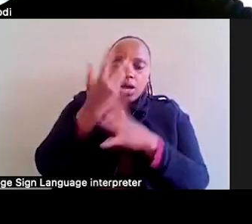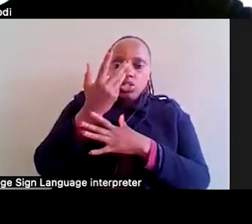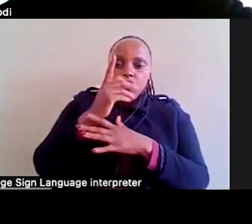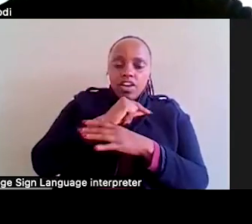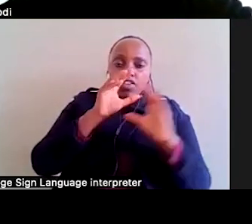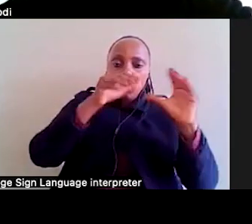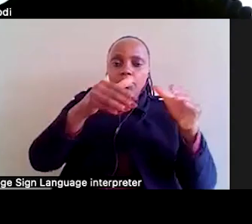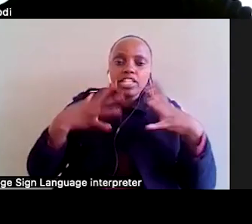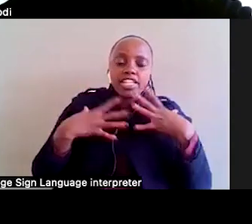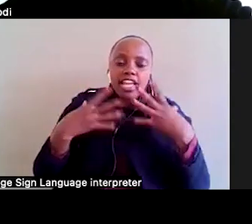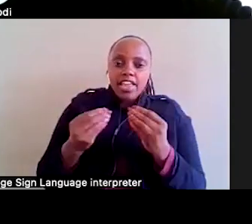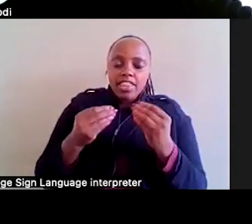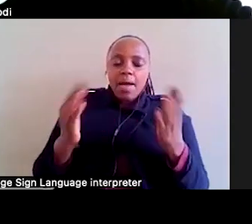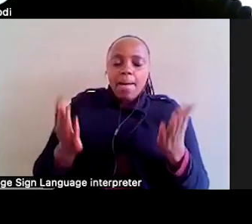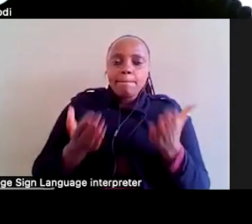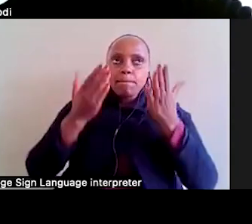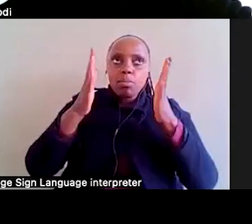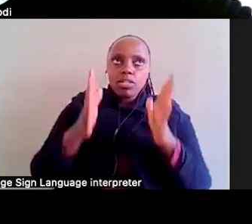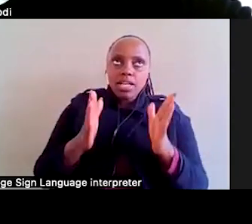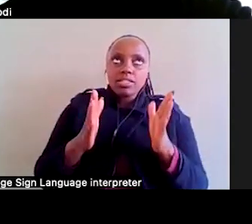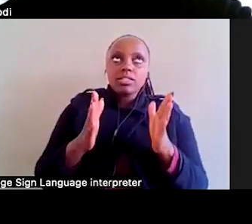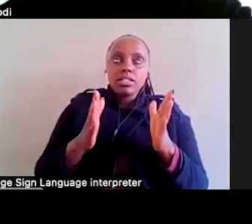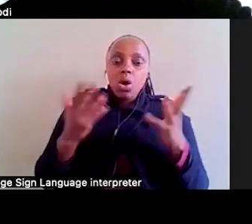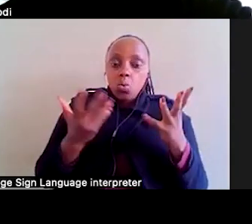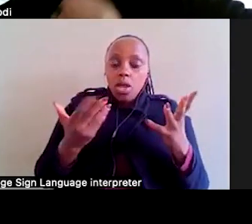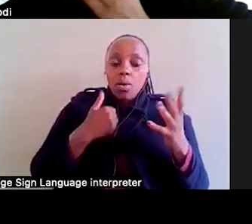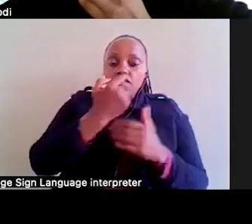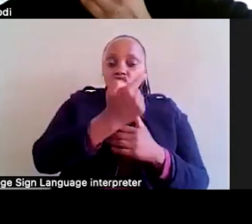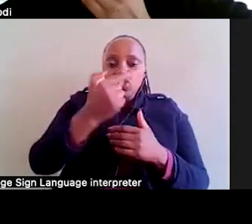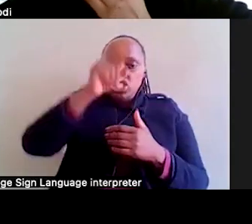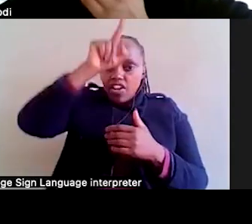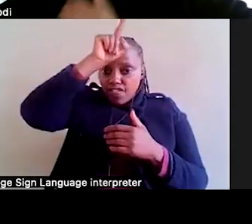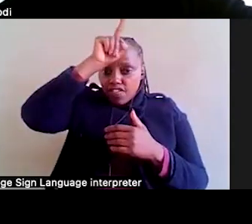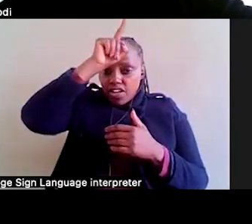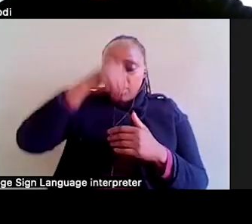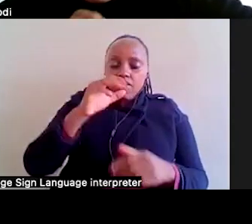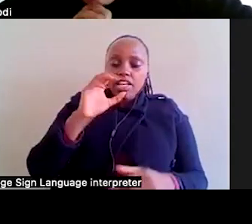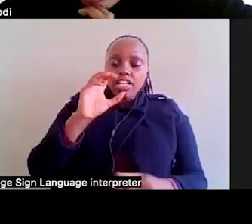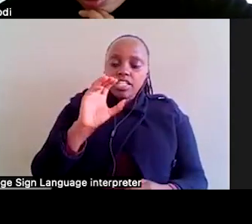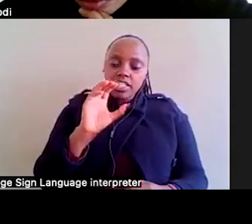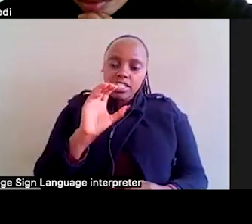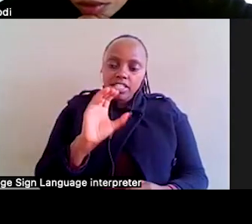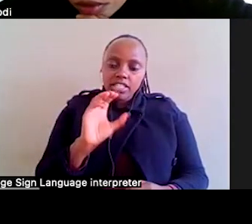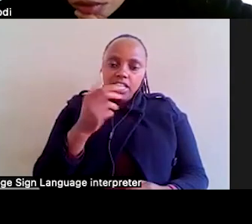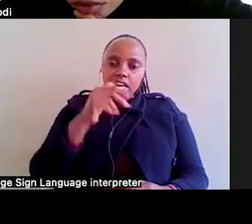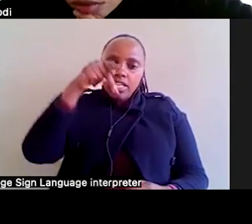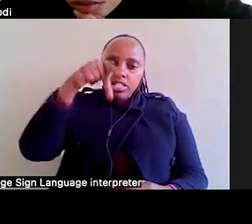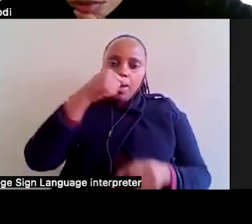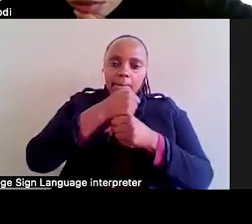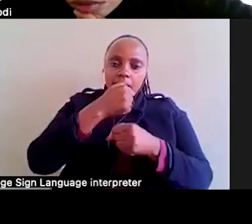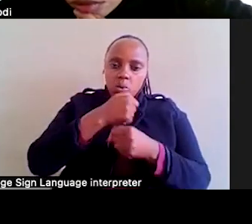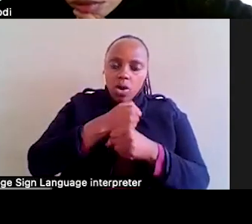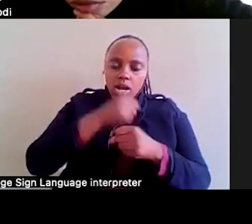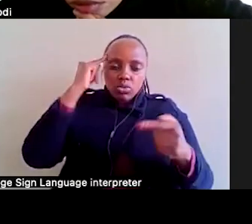community health promoters, where in every village we have CHPs who work to make sure that